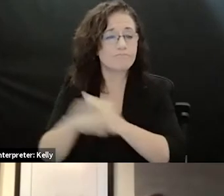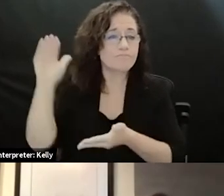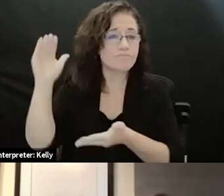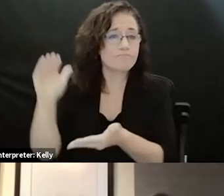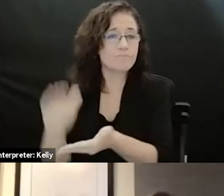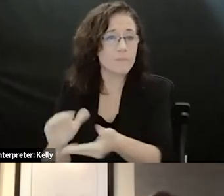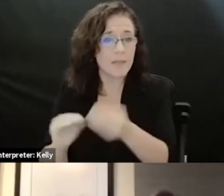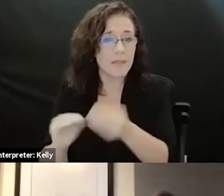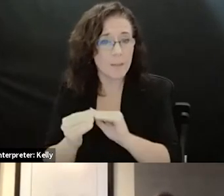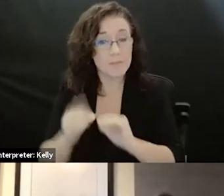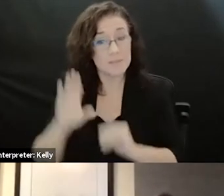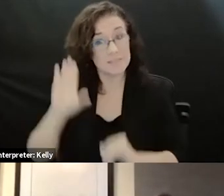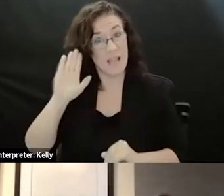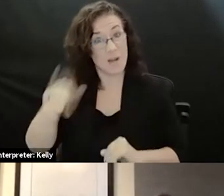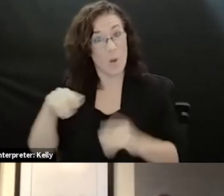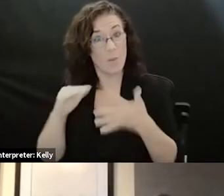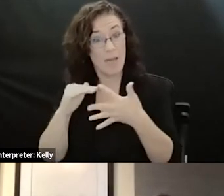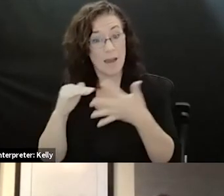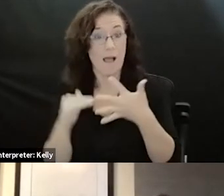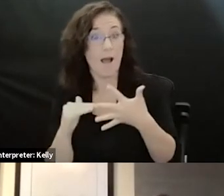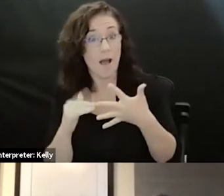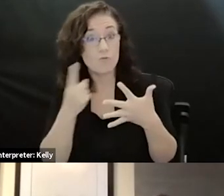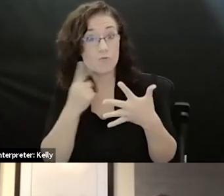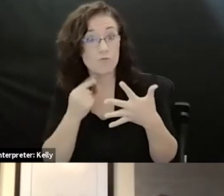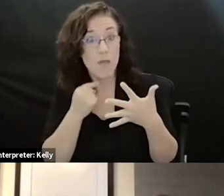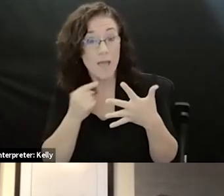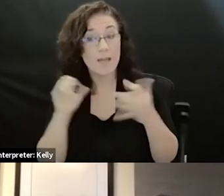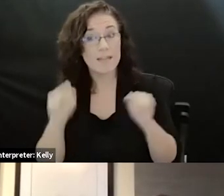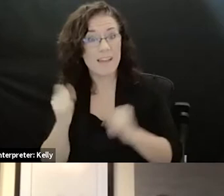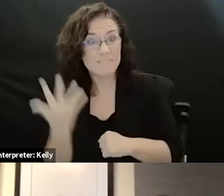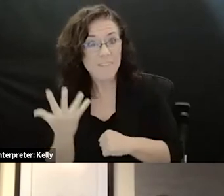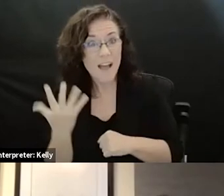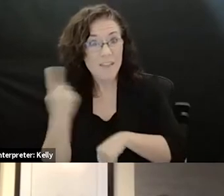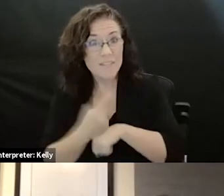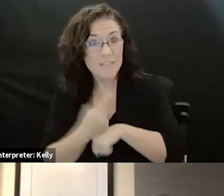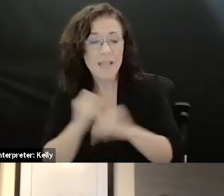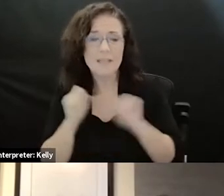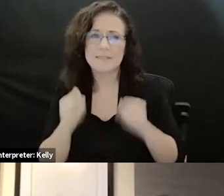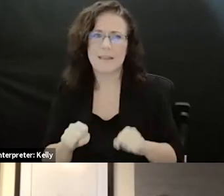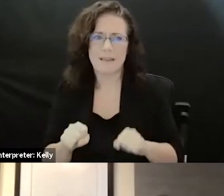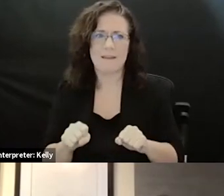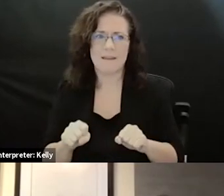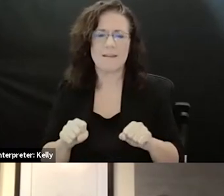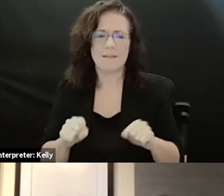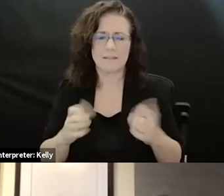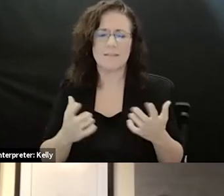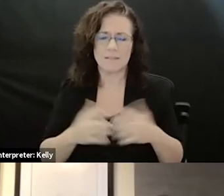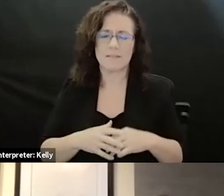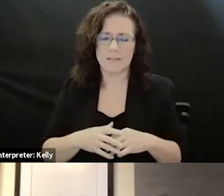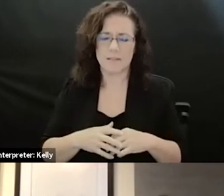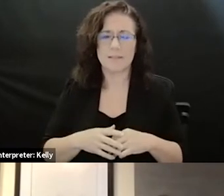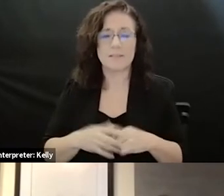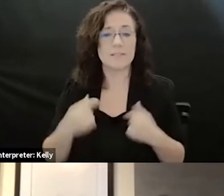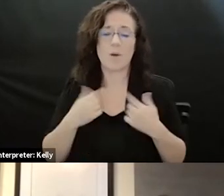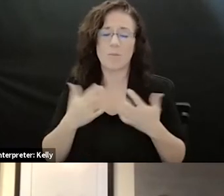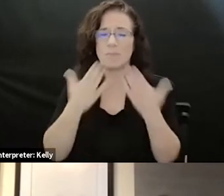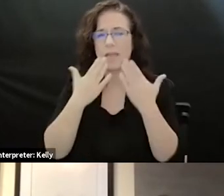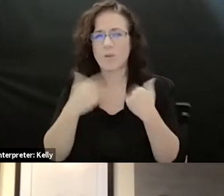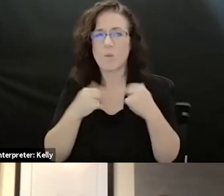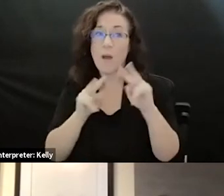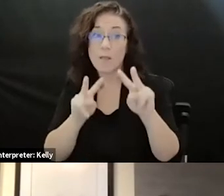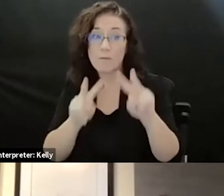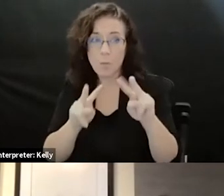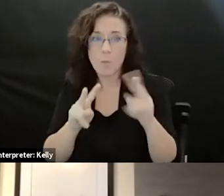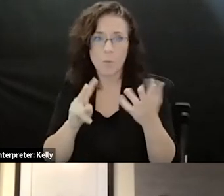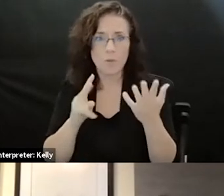red tier we can do sooner than later so thank you so much i look forward to having our students back in school